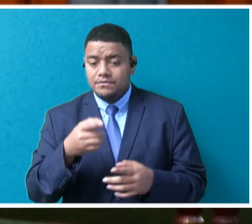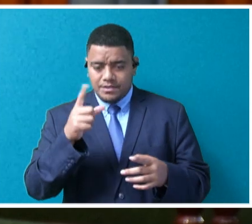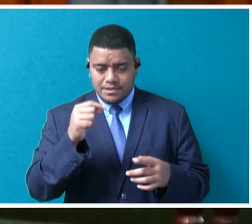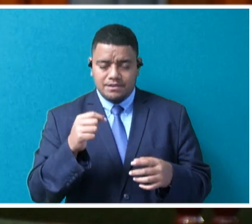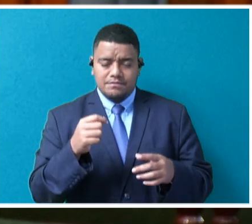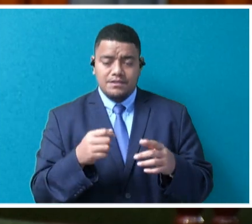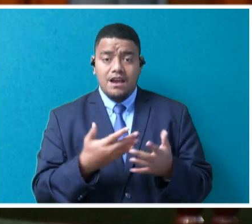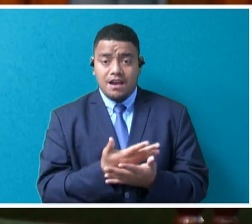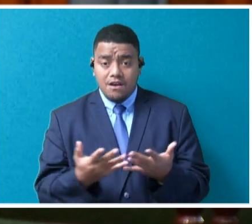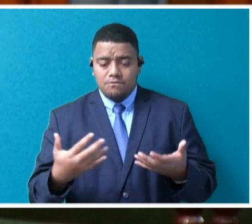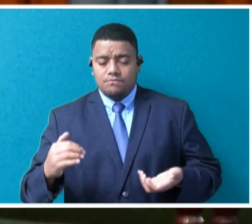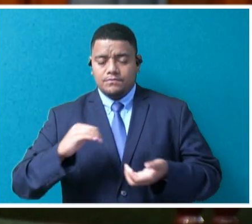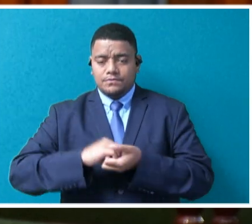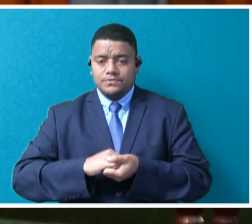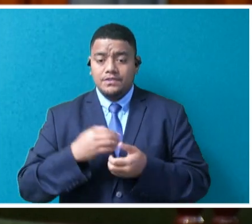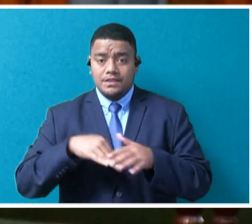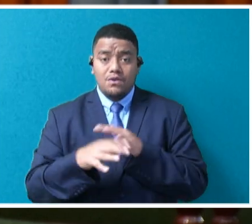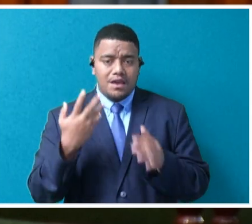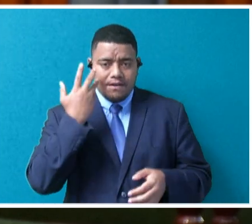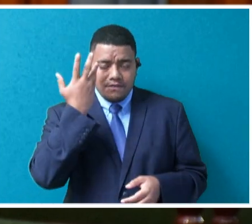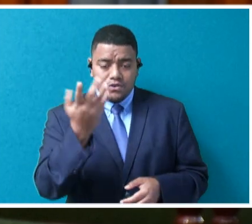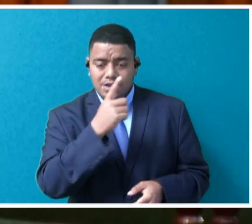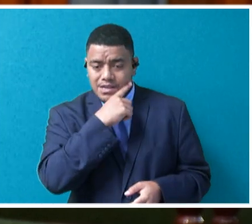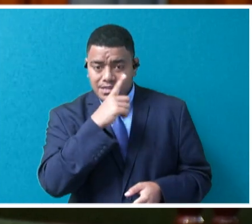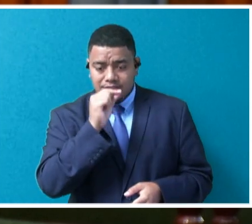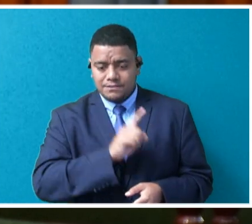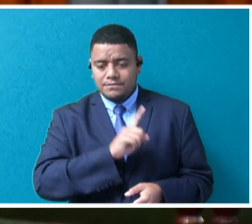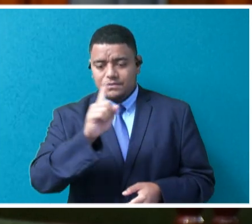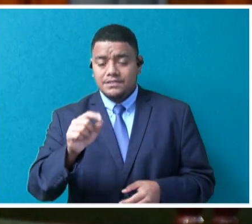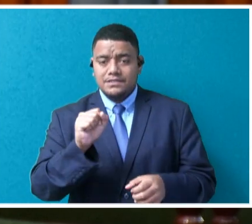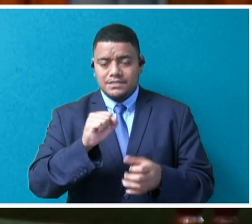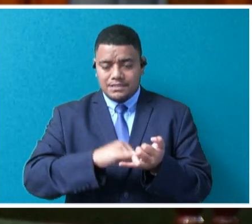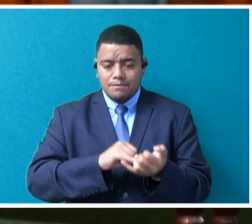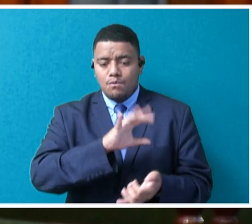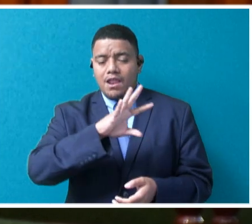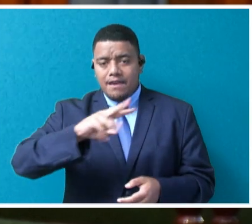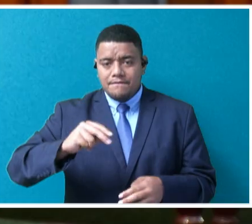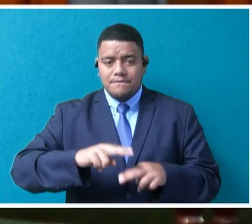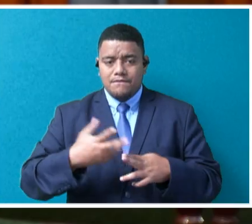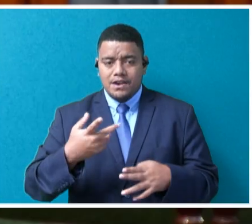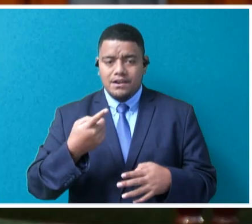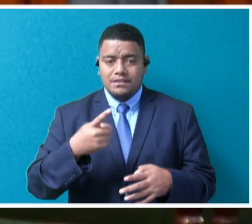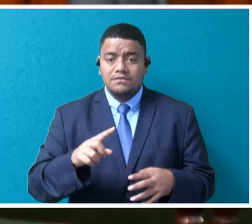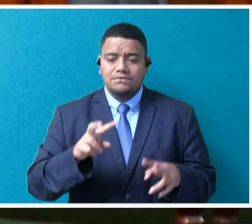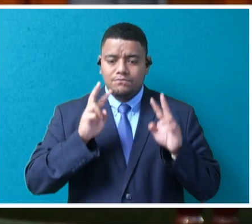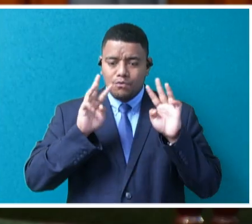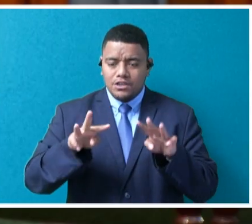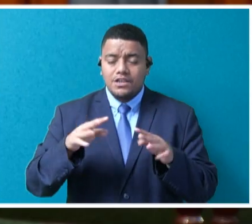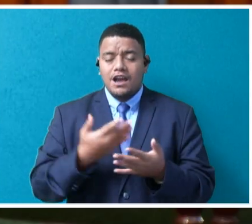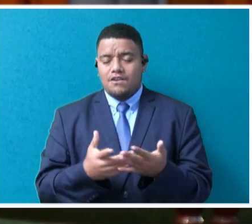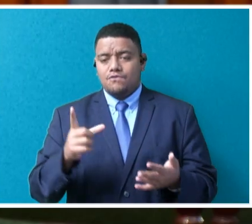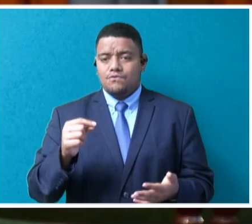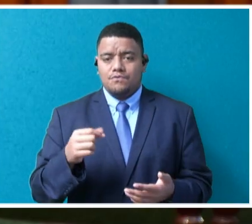with a collaboration with the FNU, where the girls go to Samabula campus every Friday for hands-on experience.